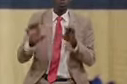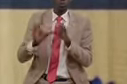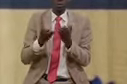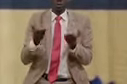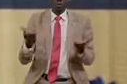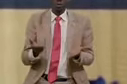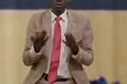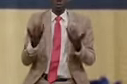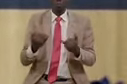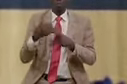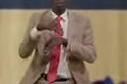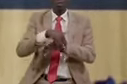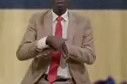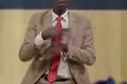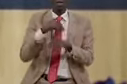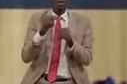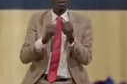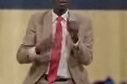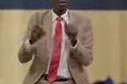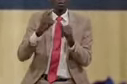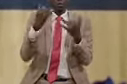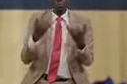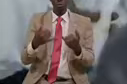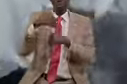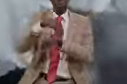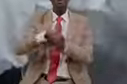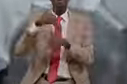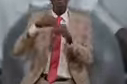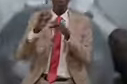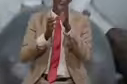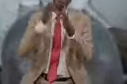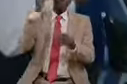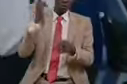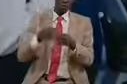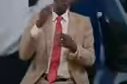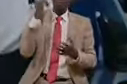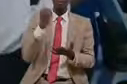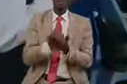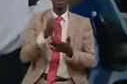tonight and everywhere tonight in Jesus' name. Amen.